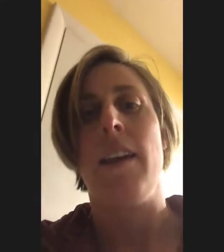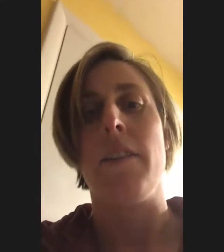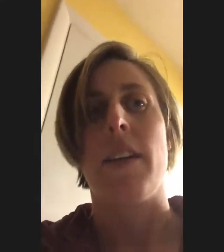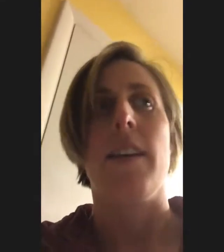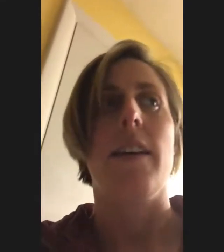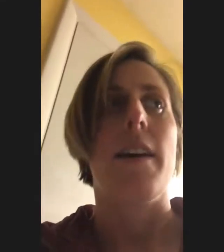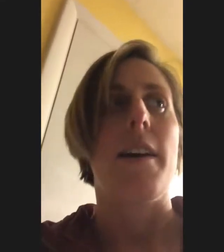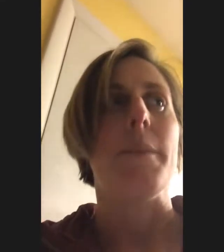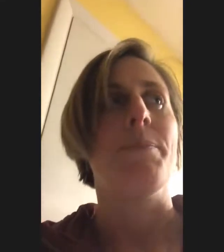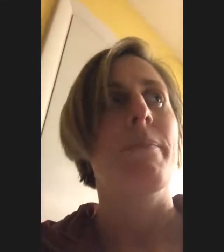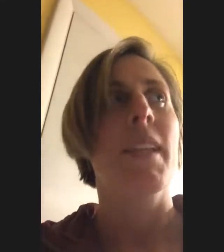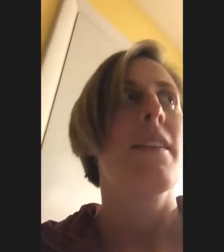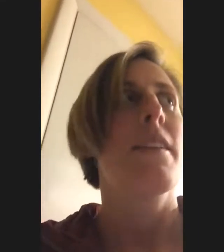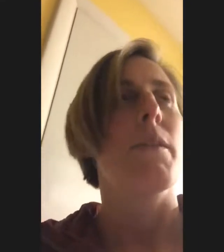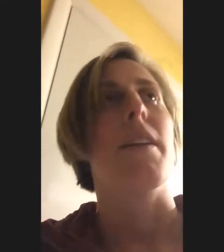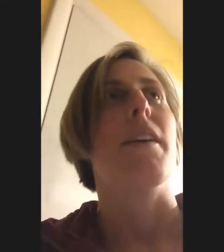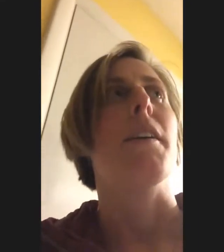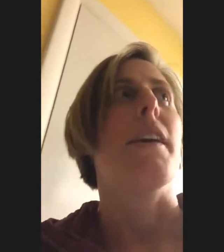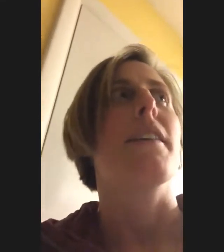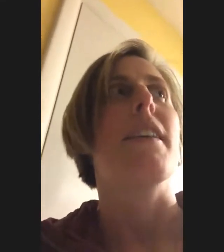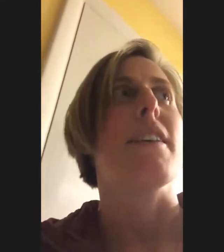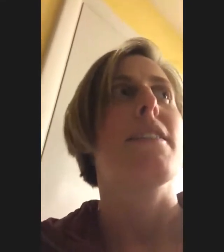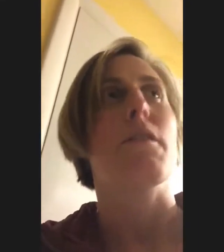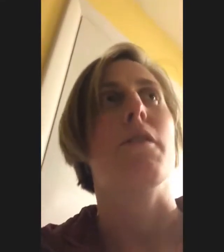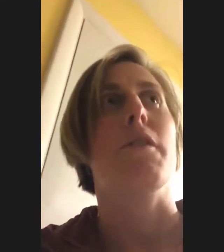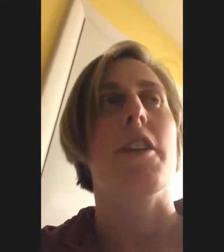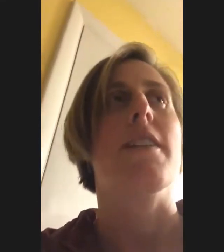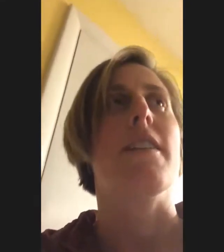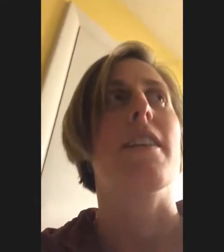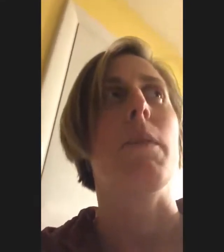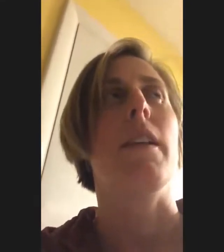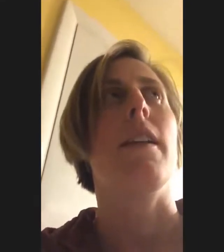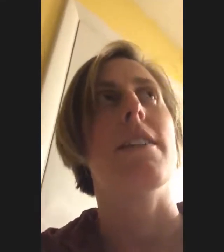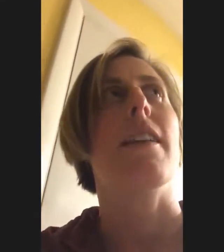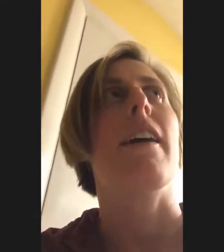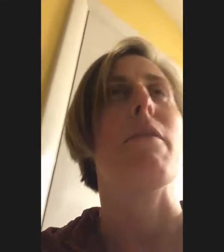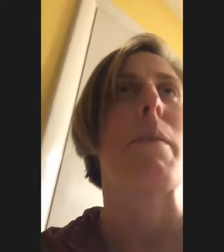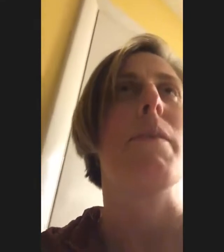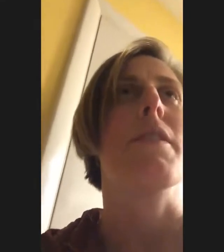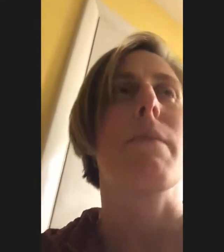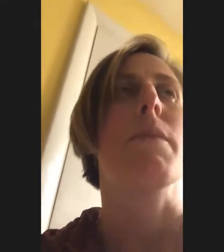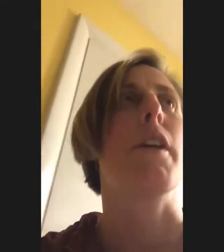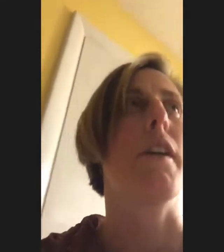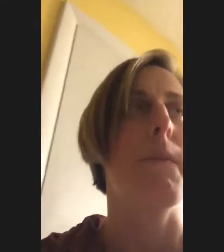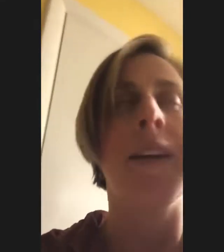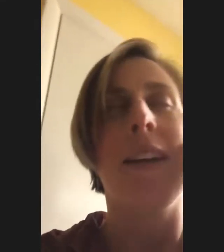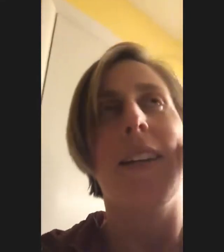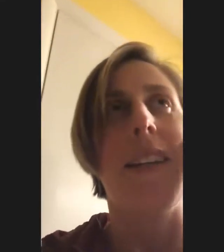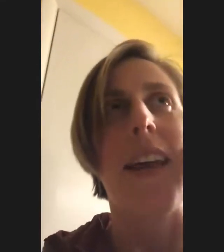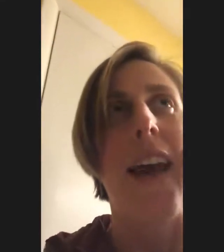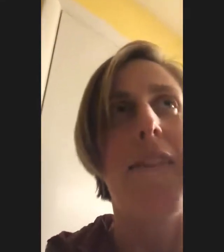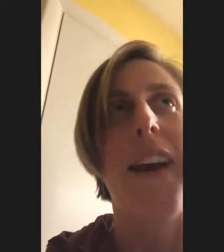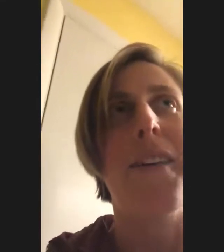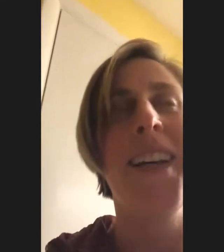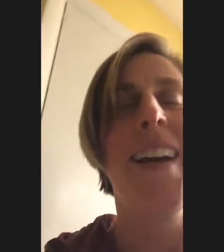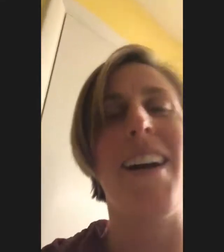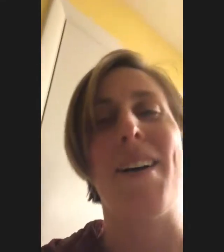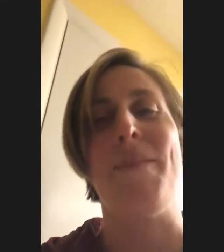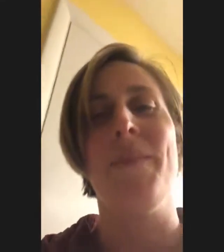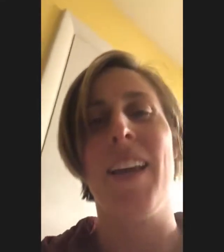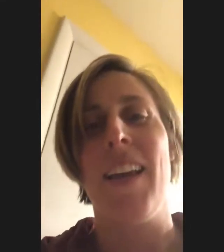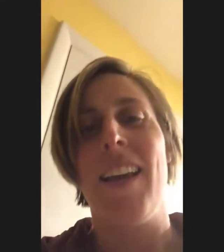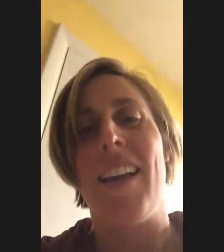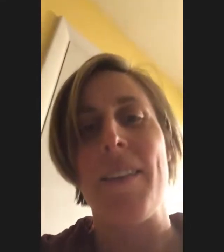say, using the, what are they called? Like the social justice communities. I remember there's some term that they have now,